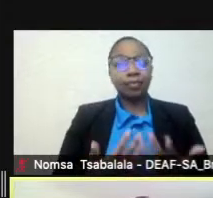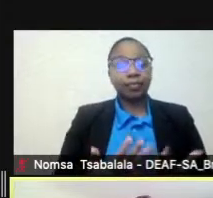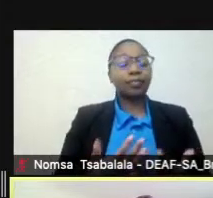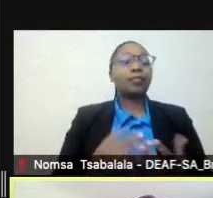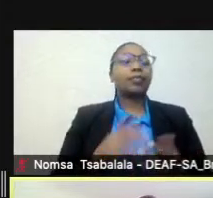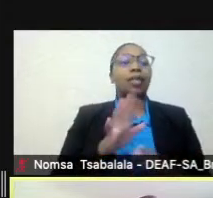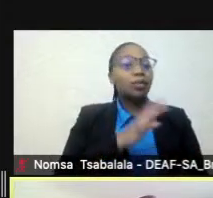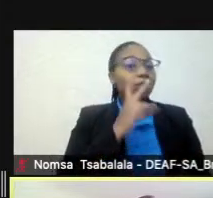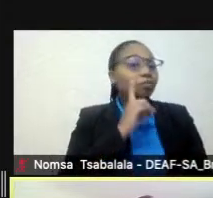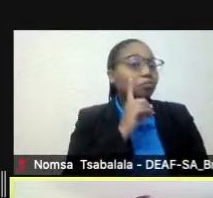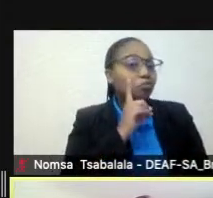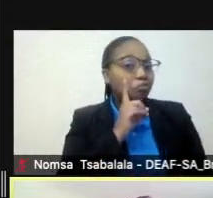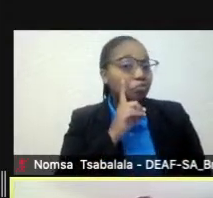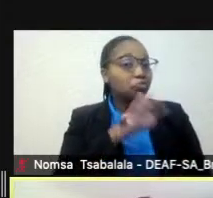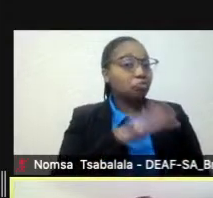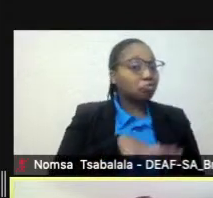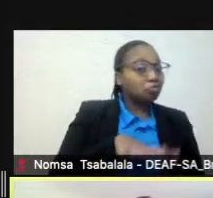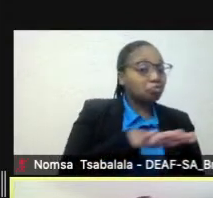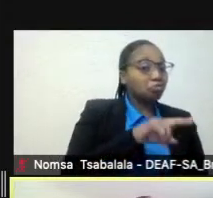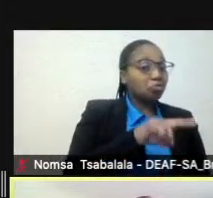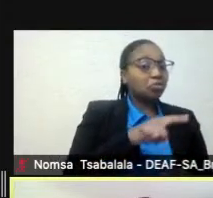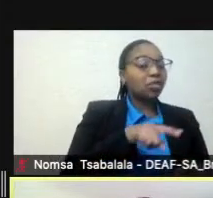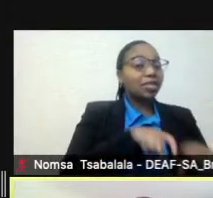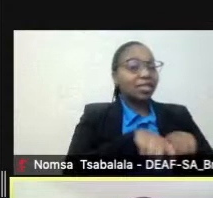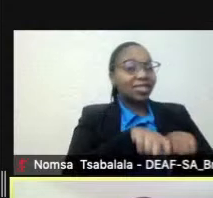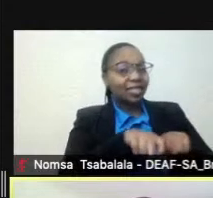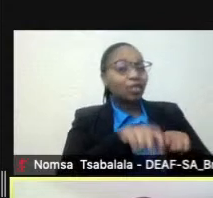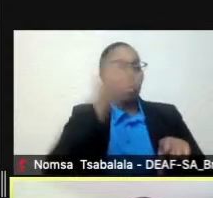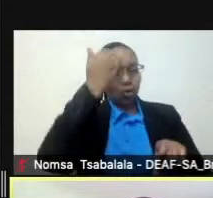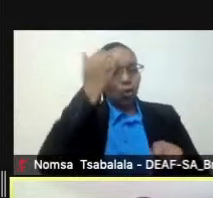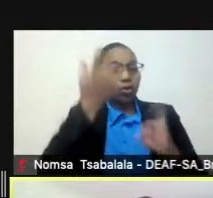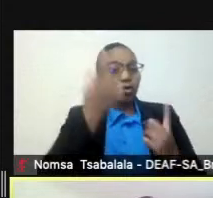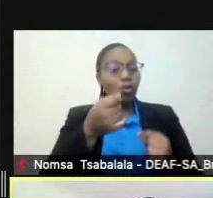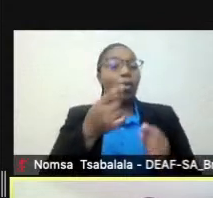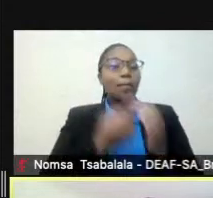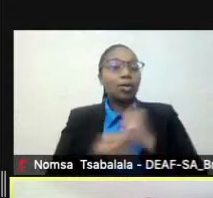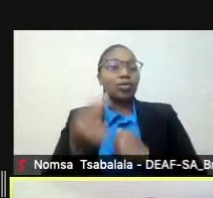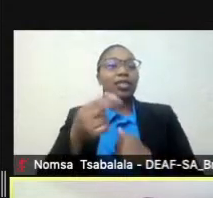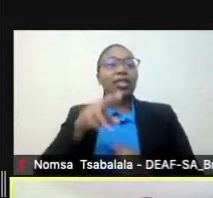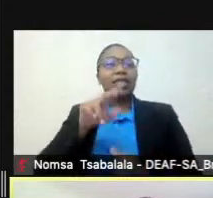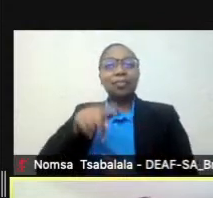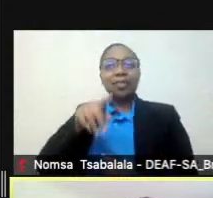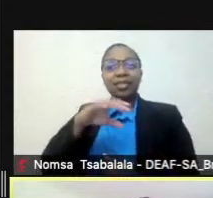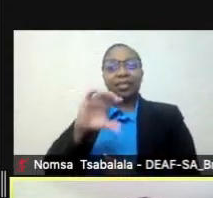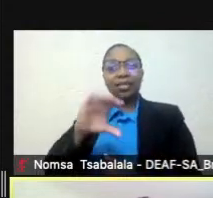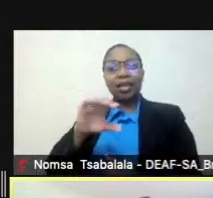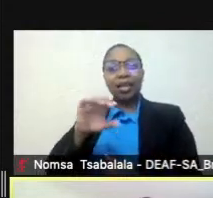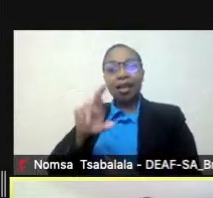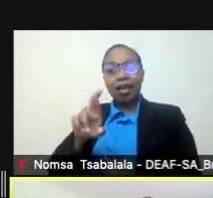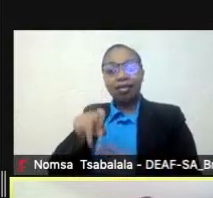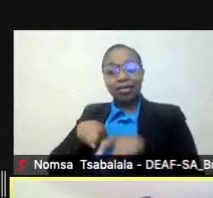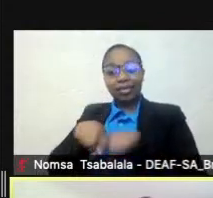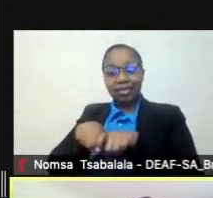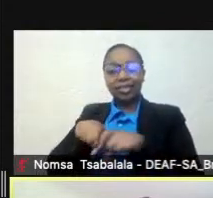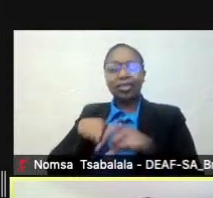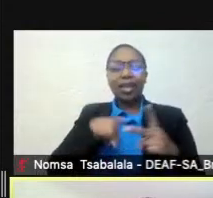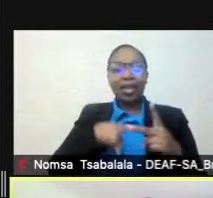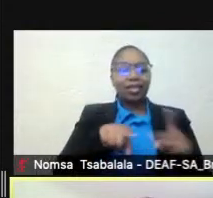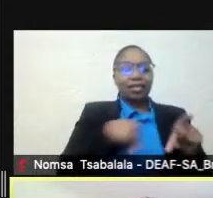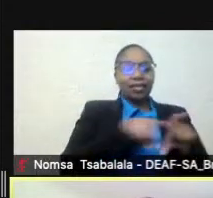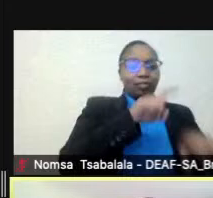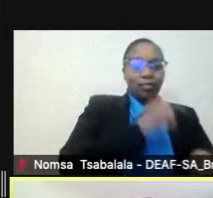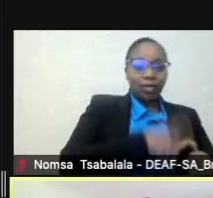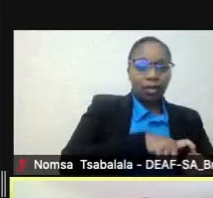we are doing both PCR tests and the rapid antigen tests. And so the percent positivity is a very